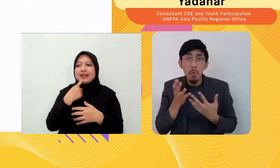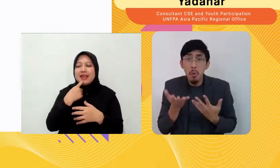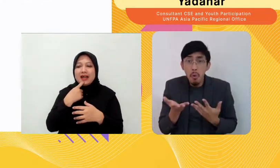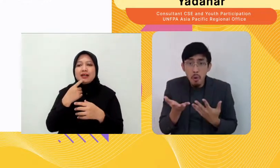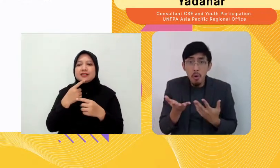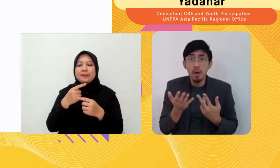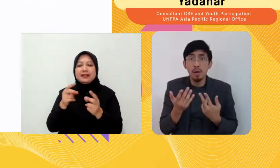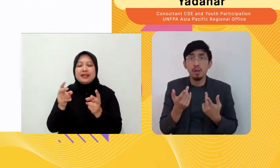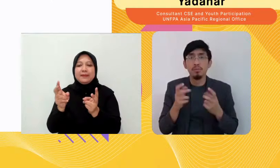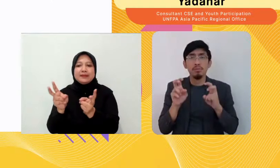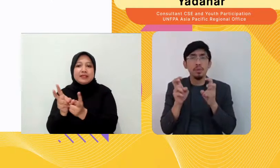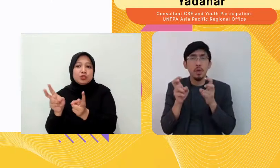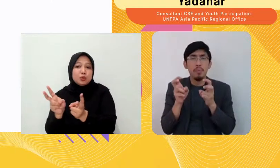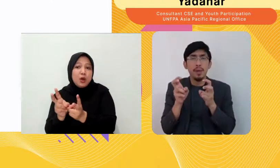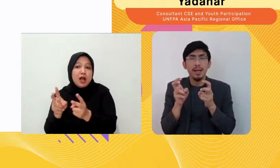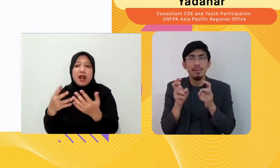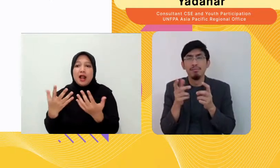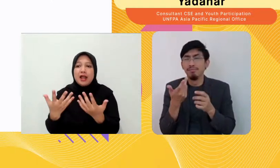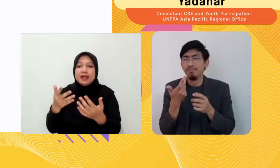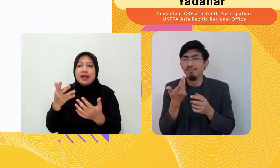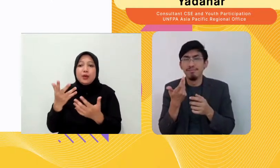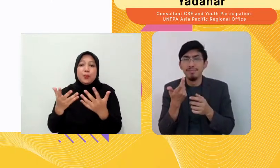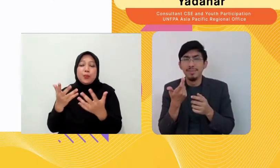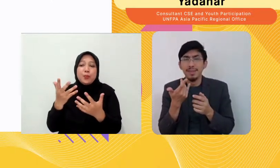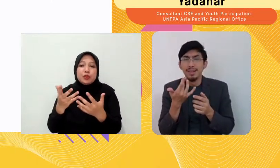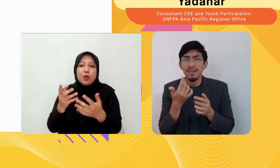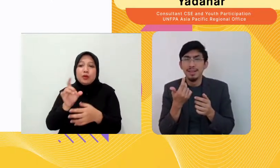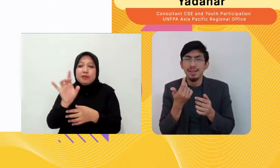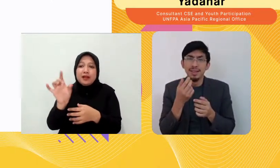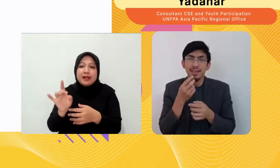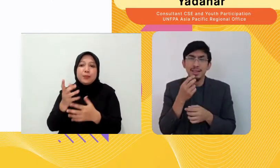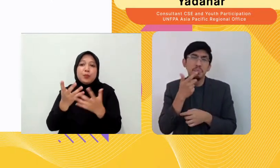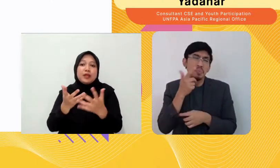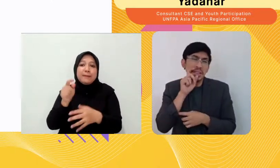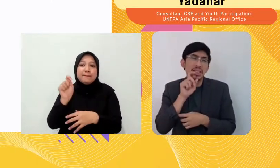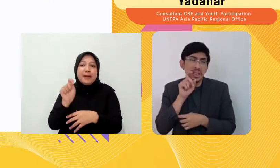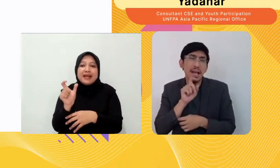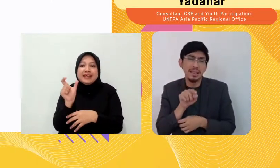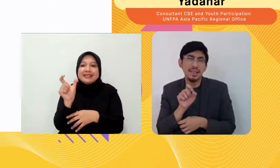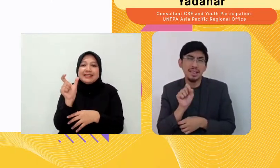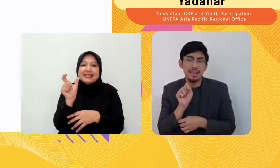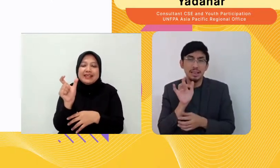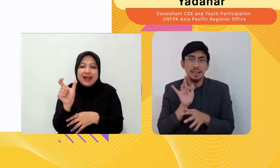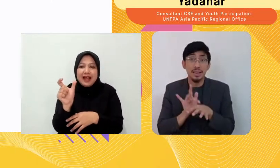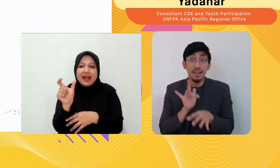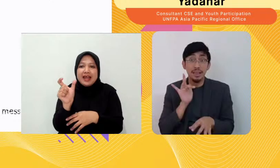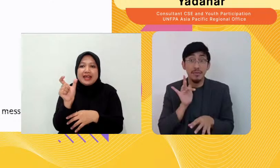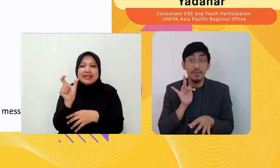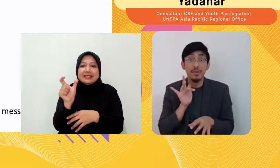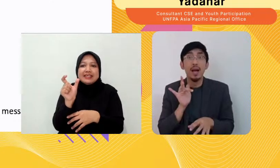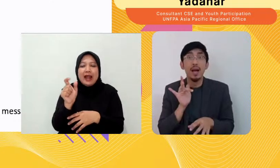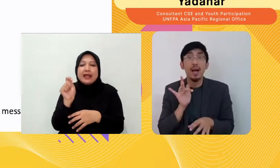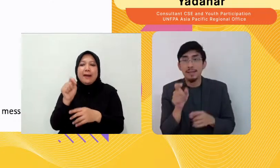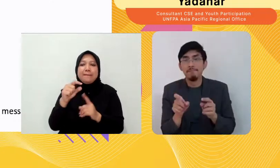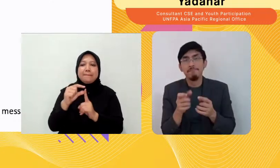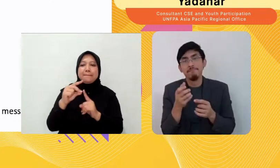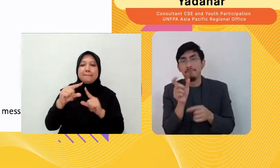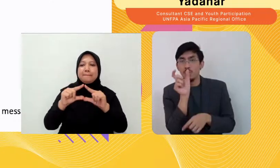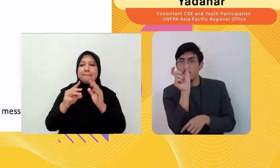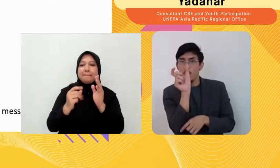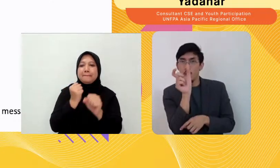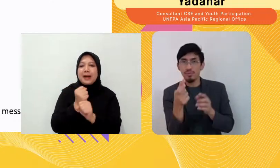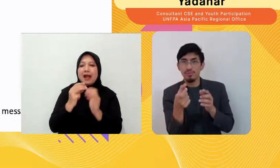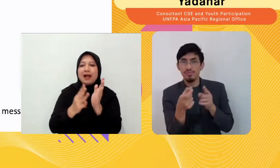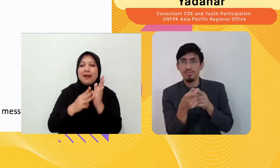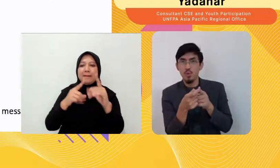sexting, should be approached in a non-judgmental but factual and pragmatic way. And the last one